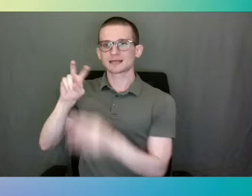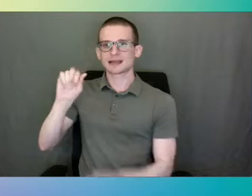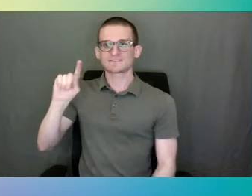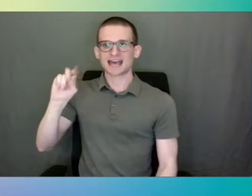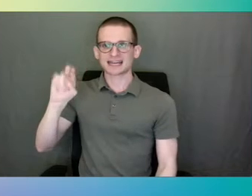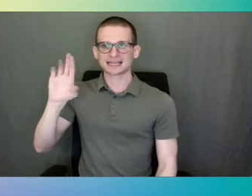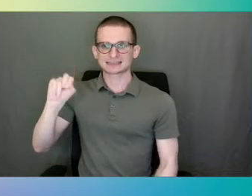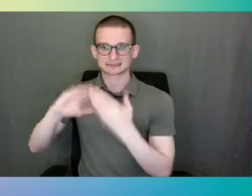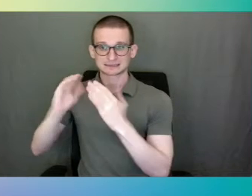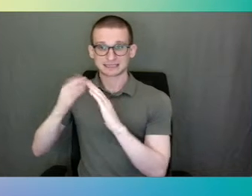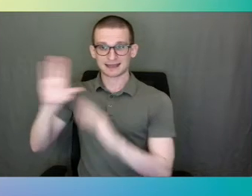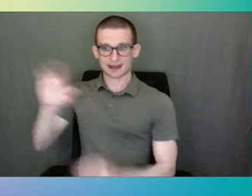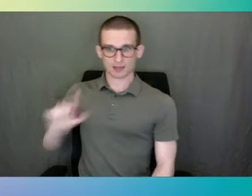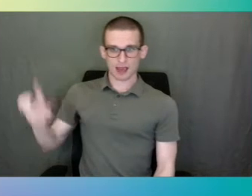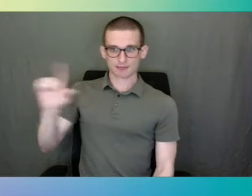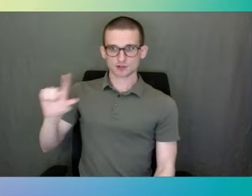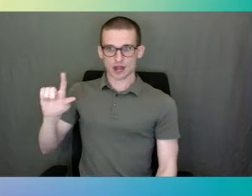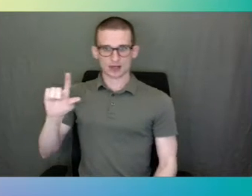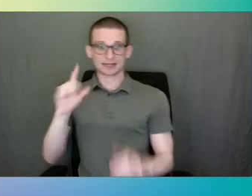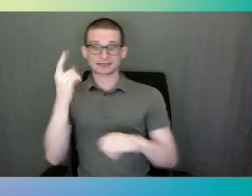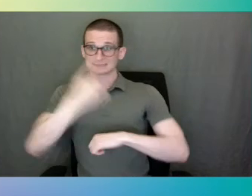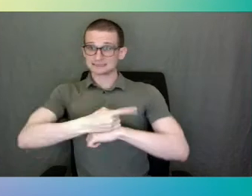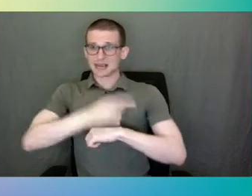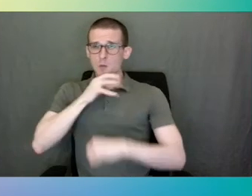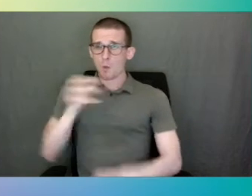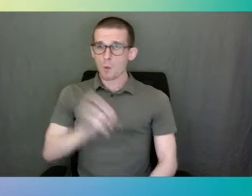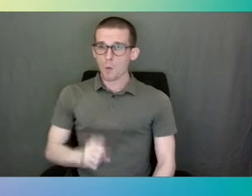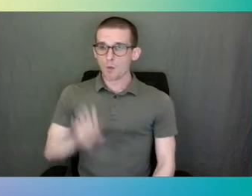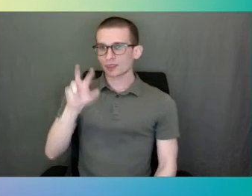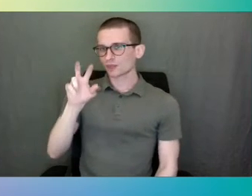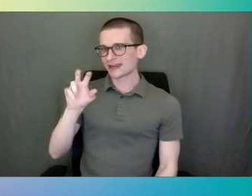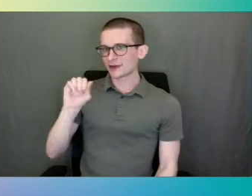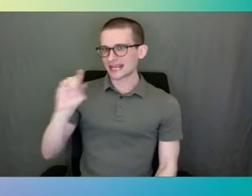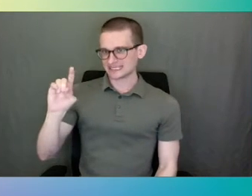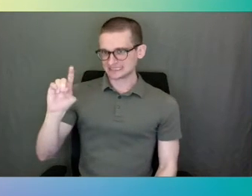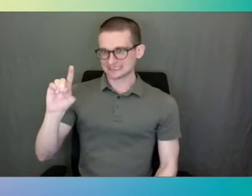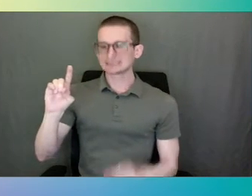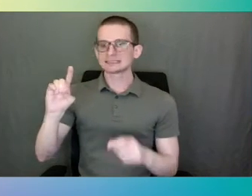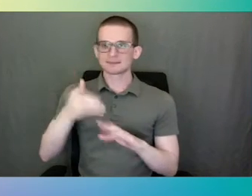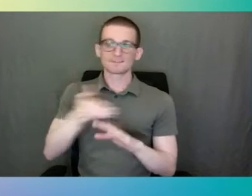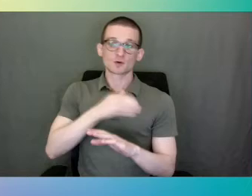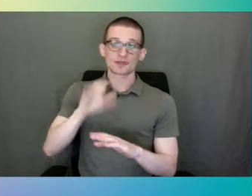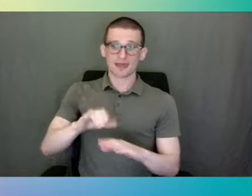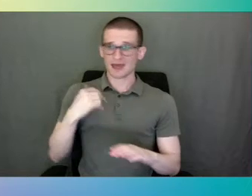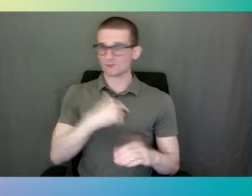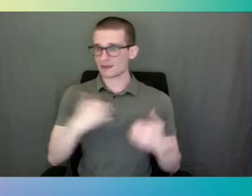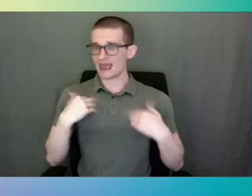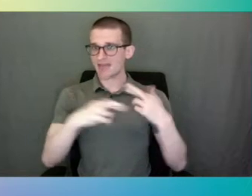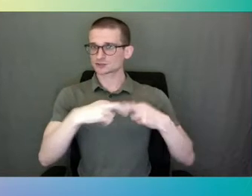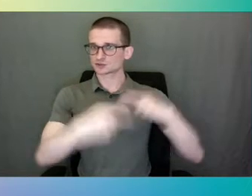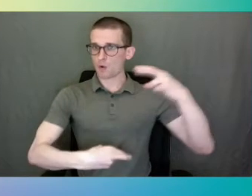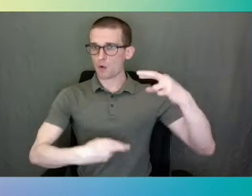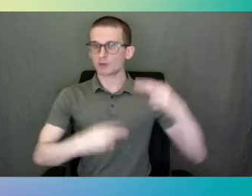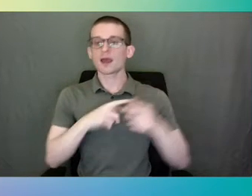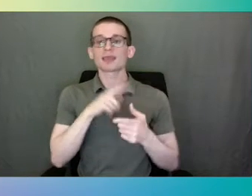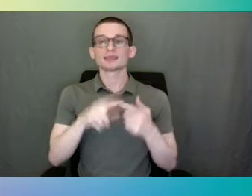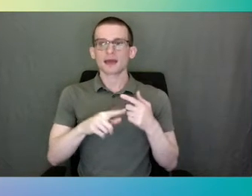dates back to 300 AD. So previous to this, we had scrolls, and then the technology came where they started to cut the